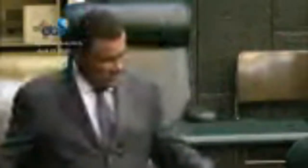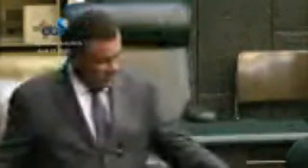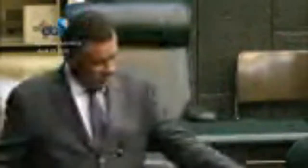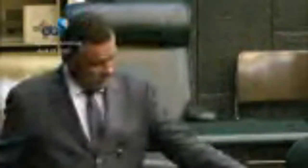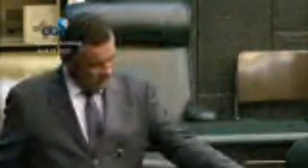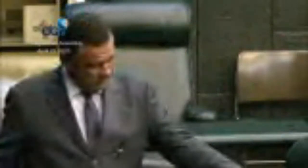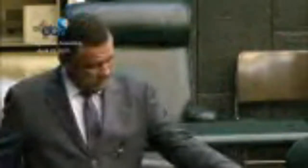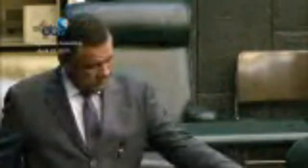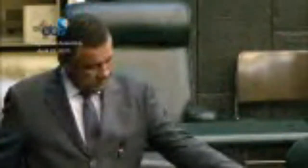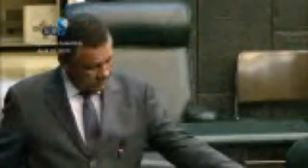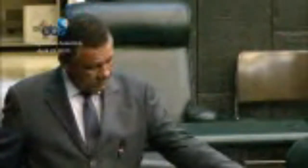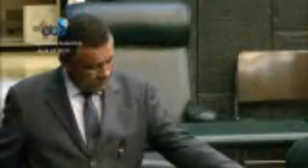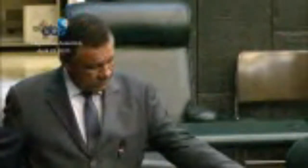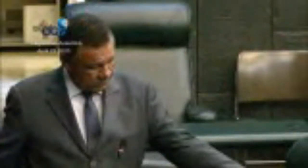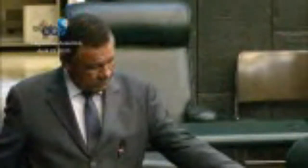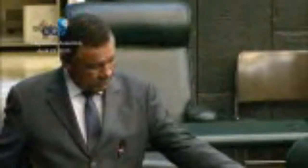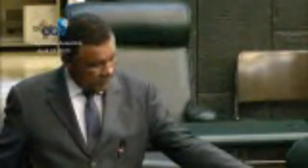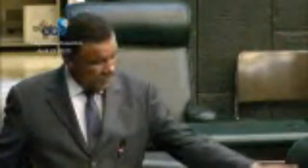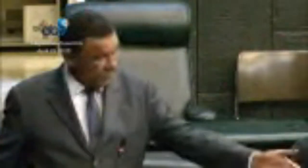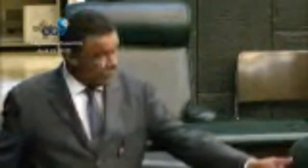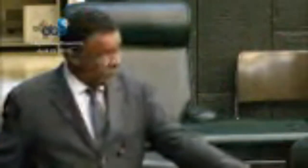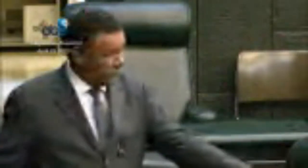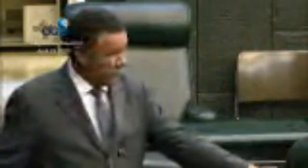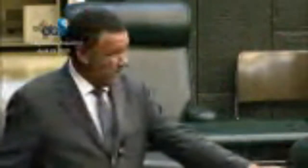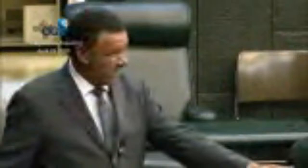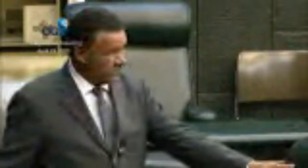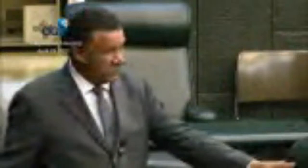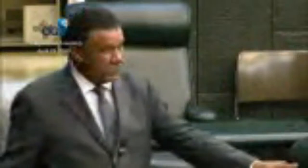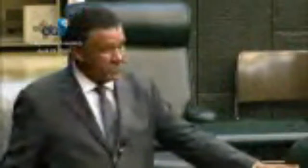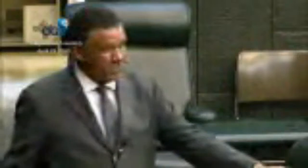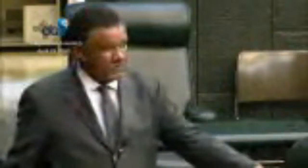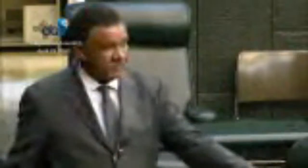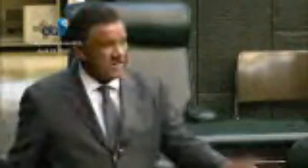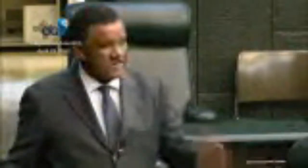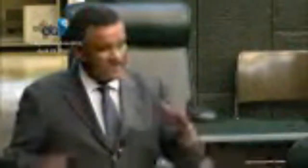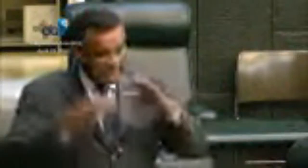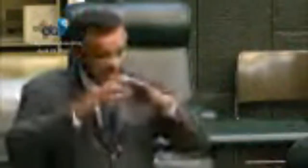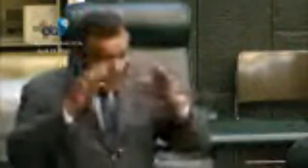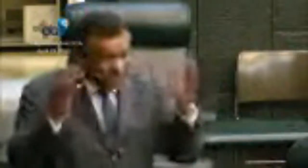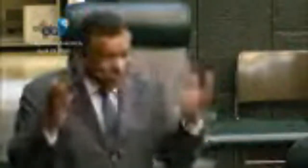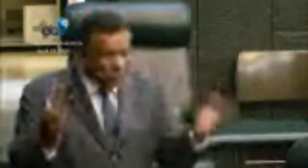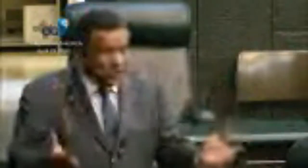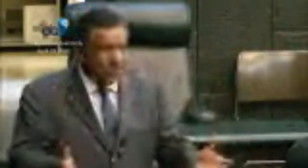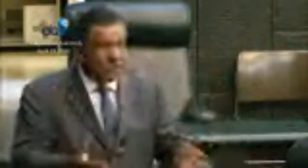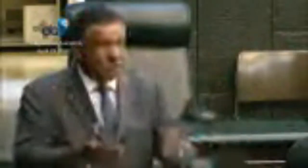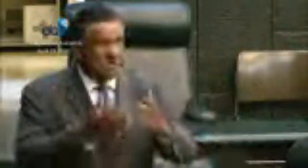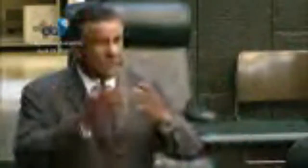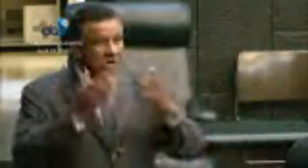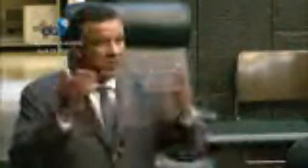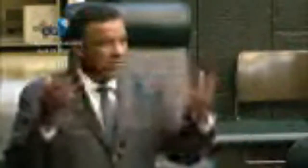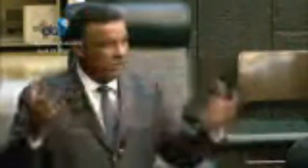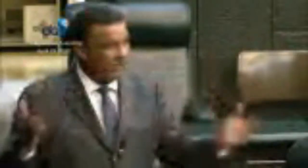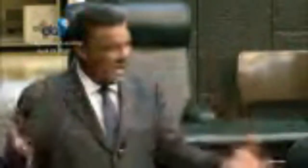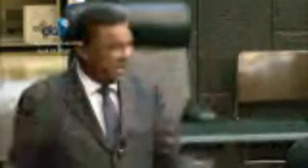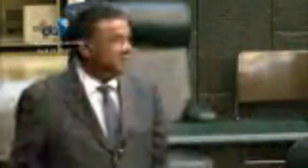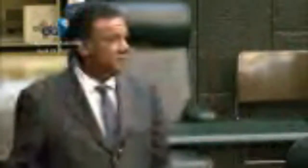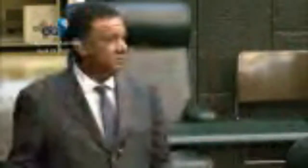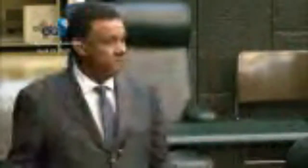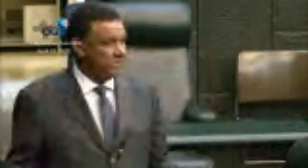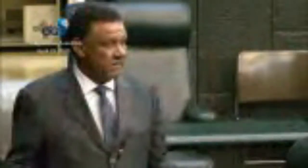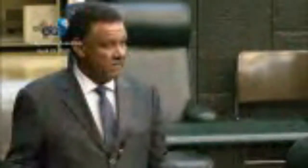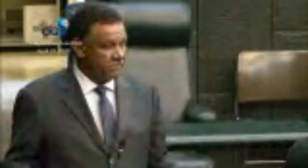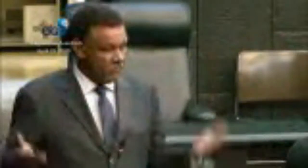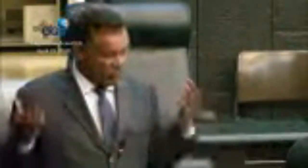buying 2,000 masks for the people of East End. This is going to be part of life for a while.